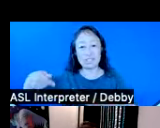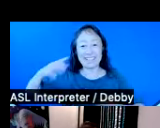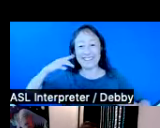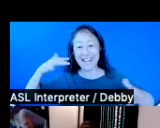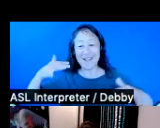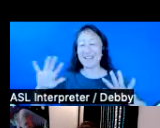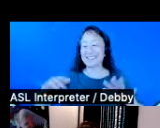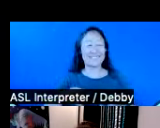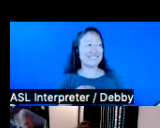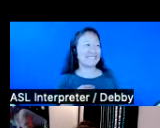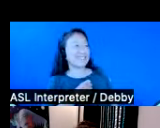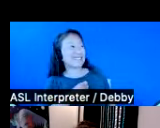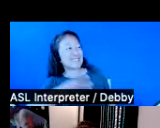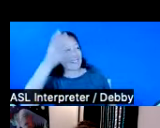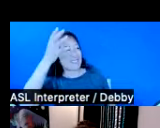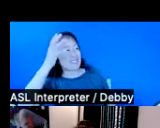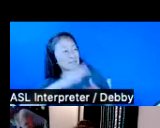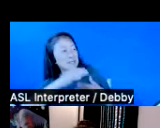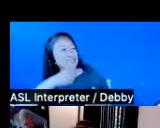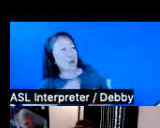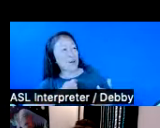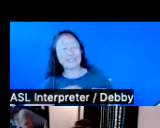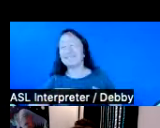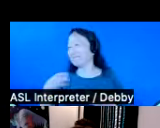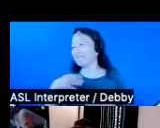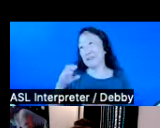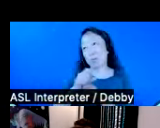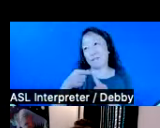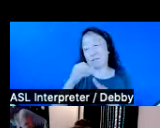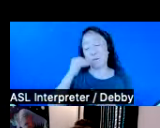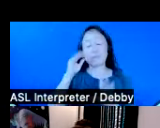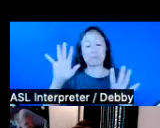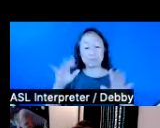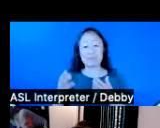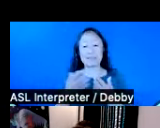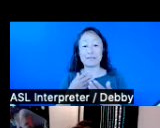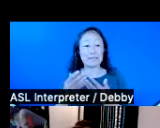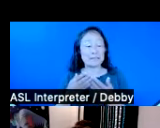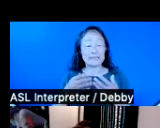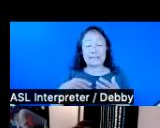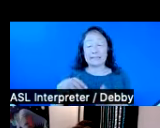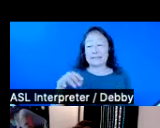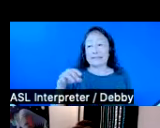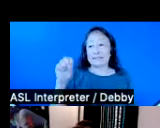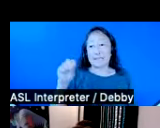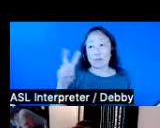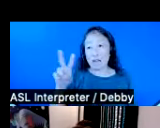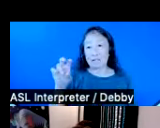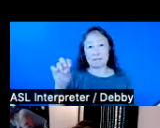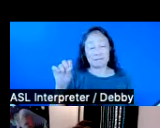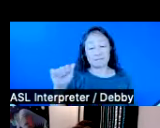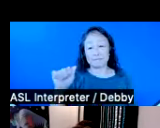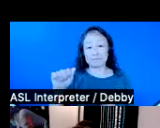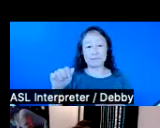whether it's trafficking or sexual violence, domestic violence, even bullying, like all of the intersections, all of the